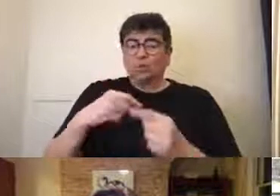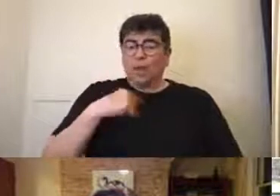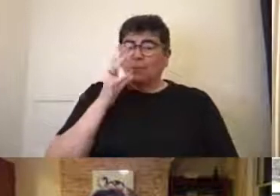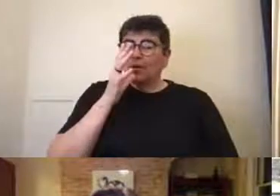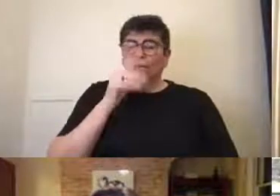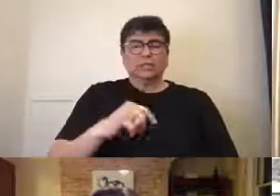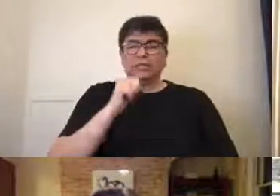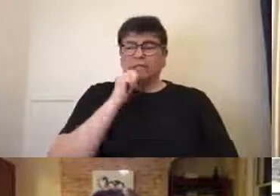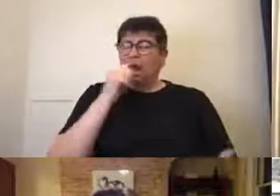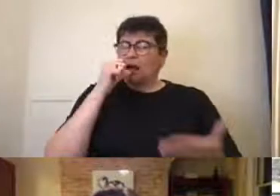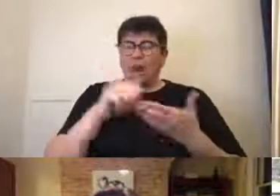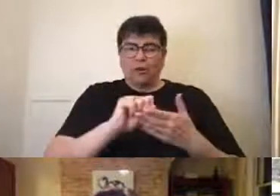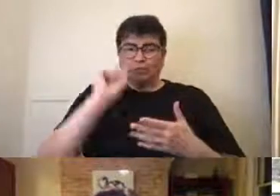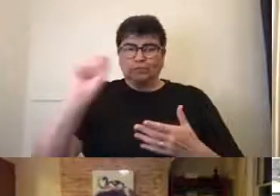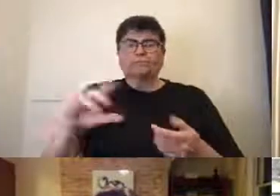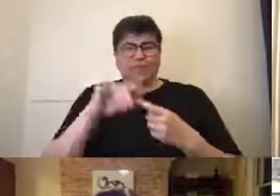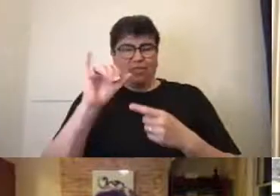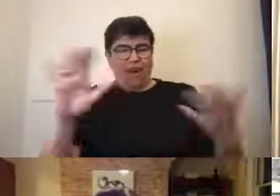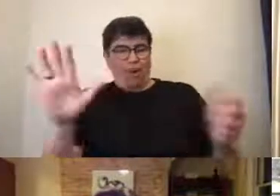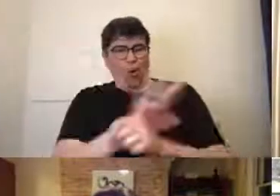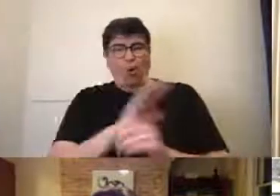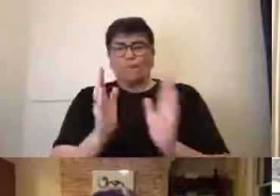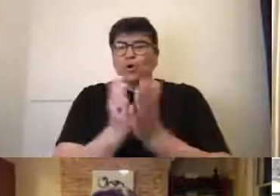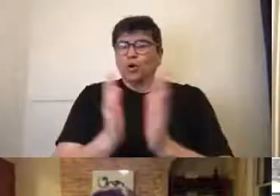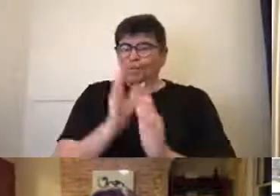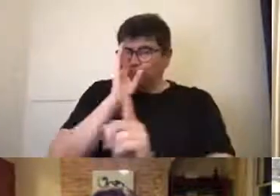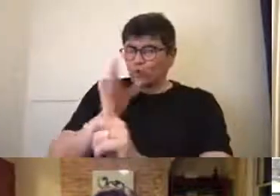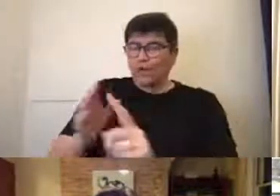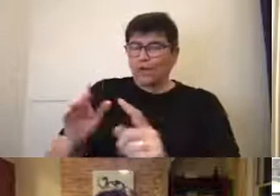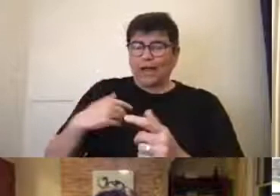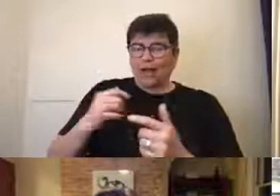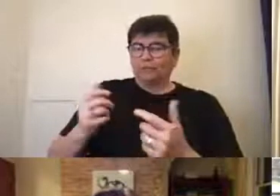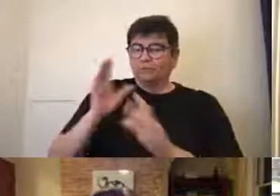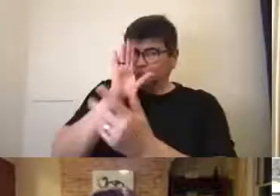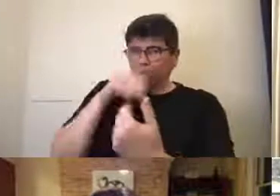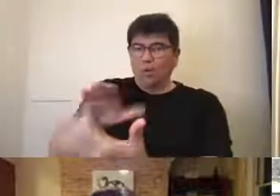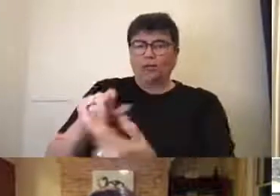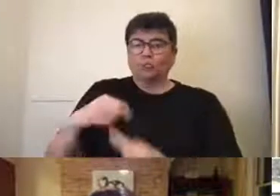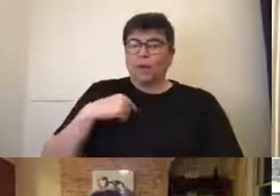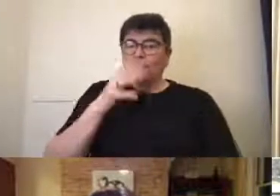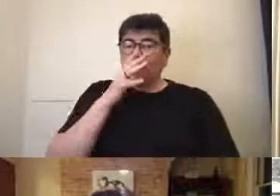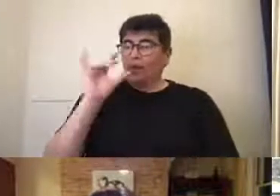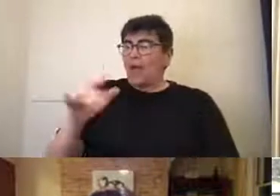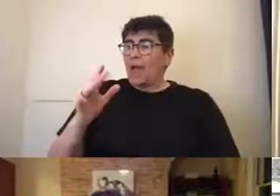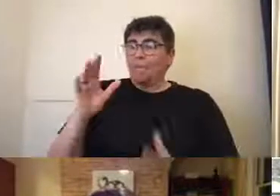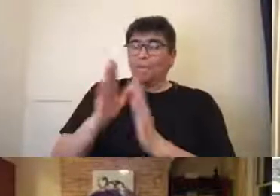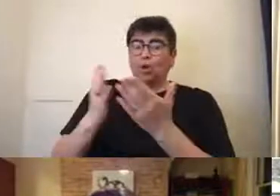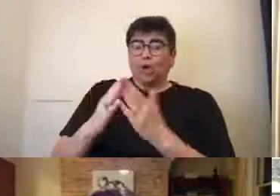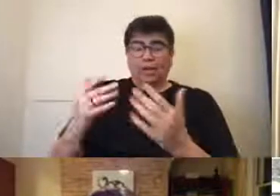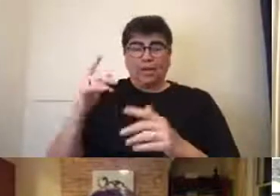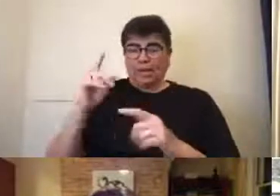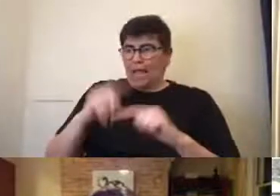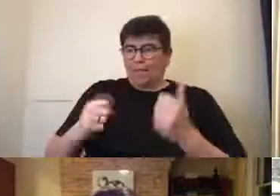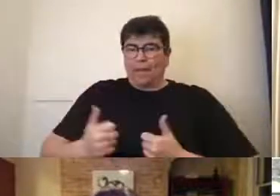a direct address to my mother. Like the entire book is directly addressed to my mother. That book cannot come alive until I found